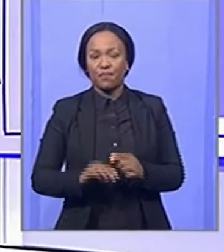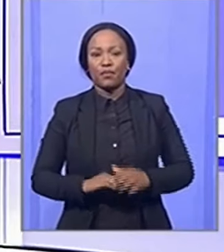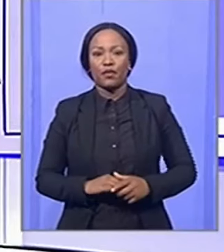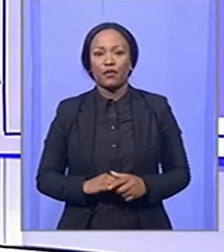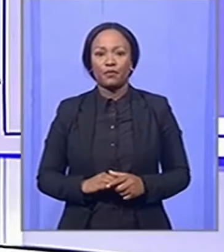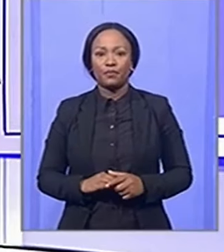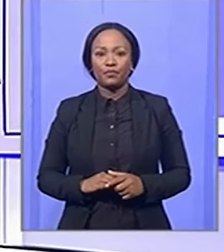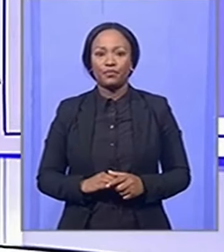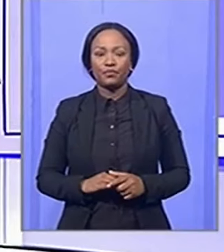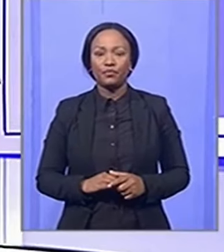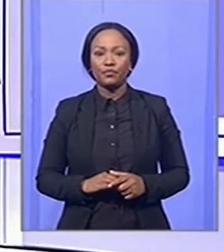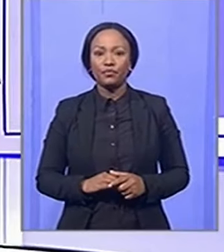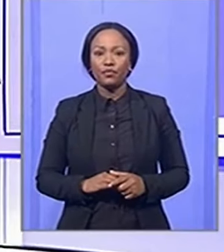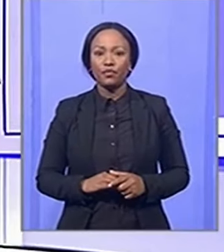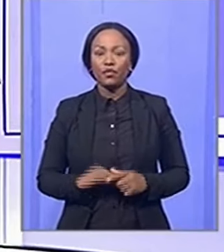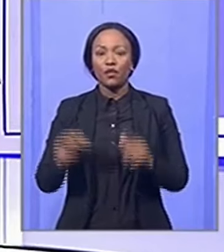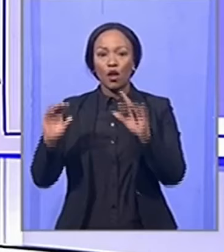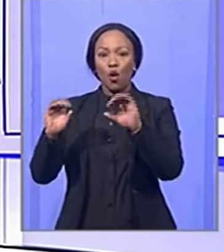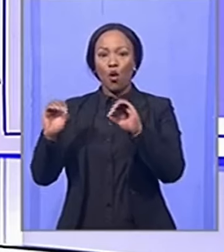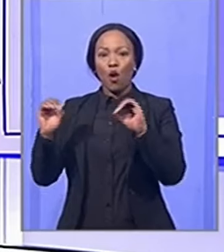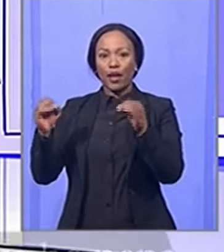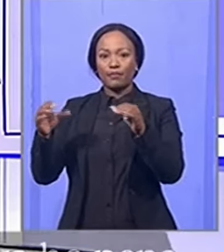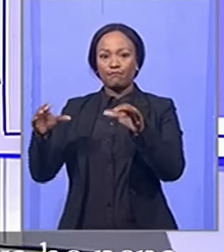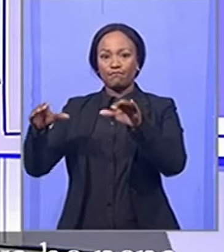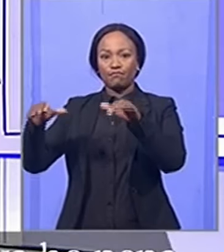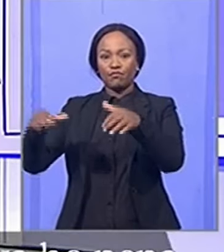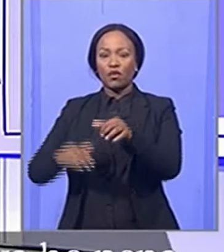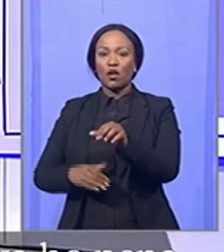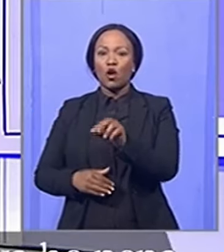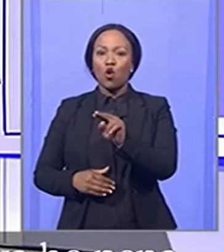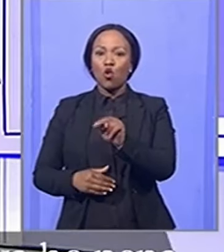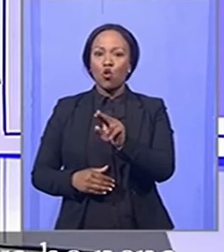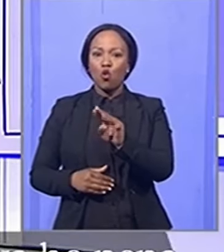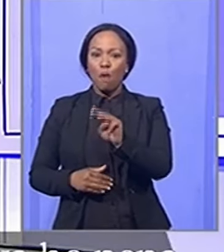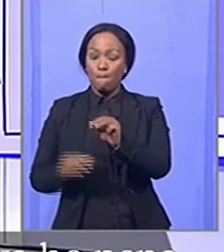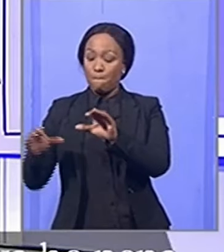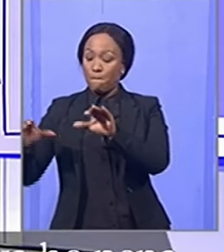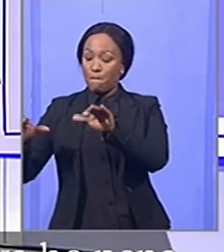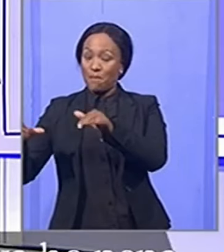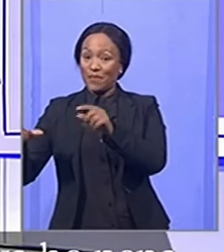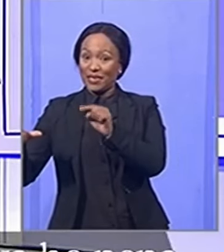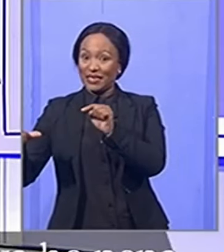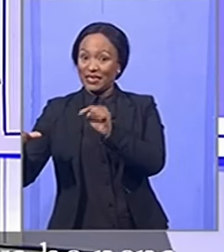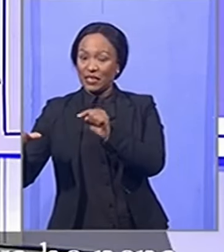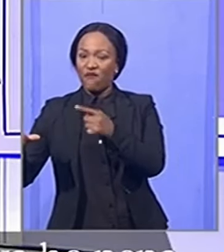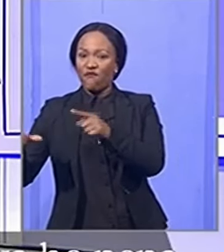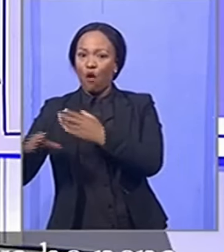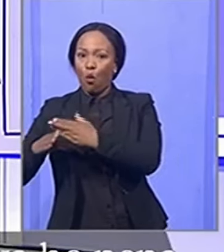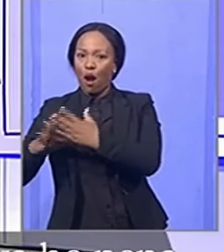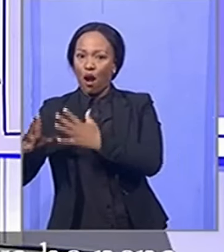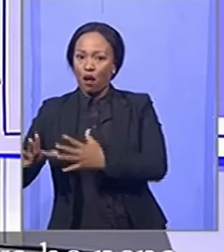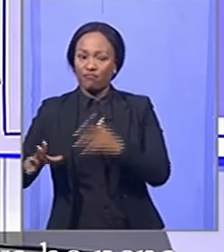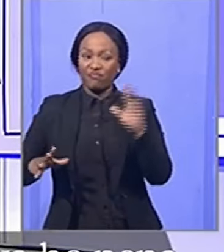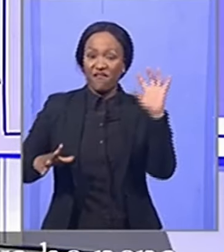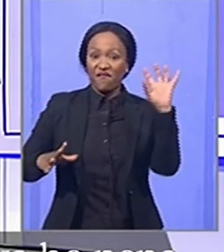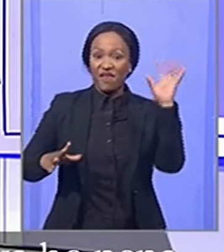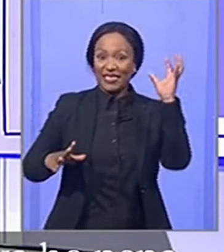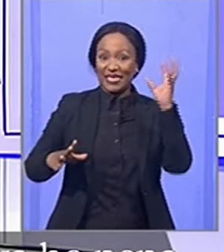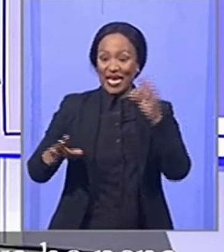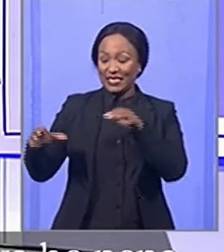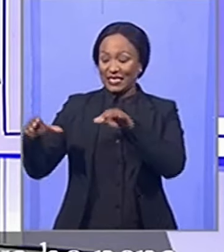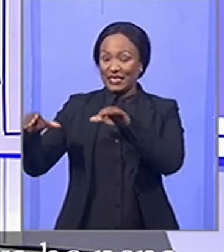Mokgatlo wa naha wa basebetsi ba merafong NUM Free State o re tiehiso ya tefo ya meputso